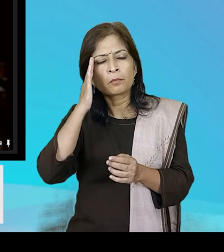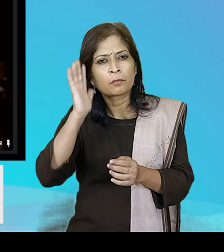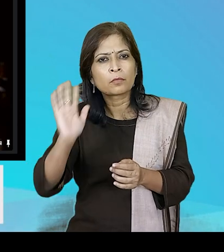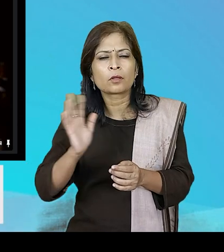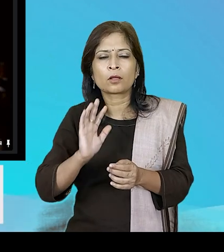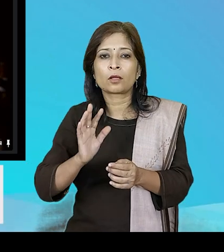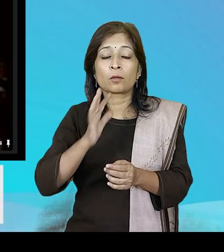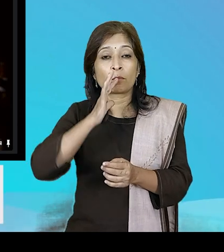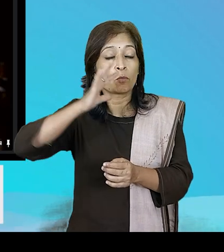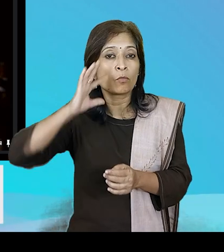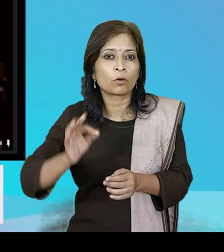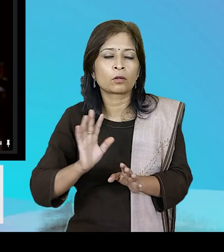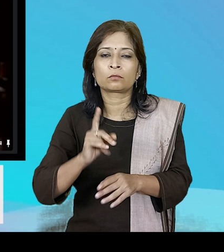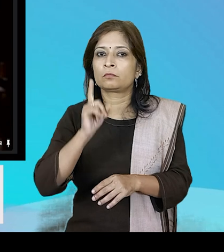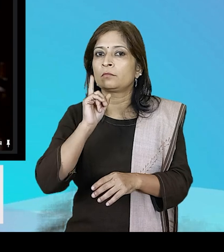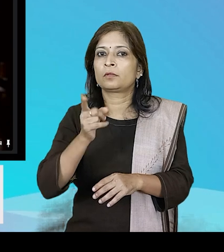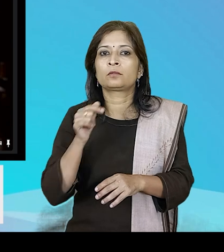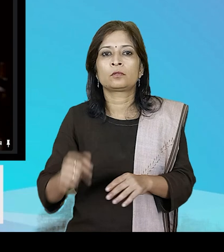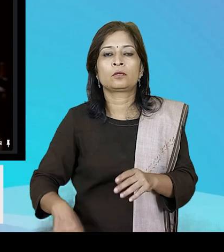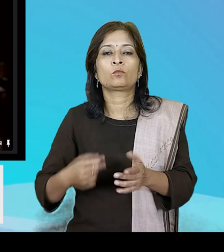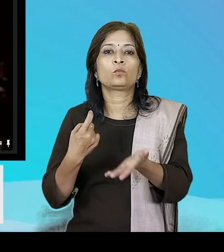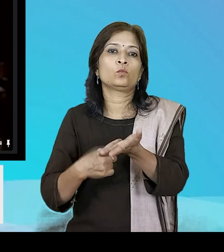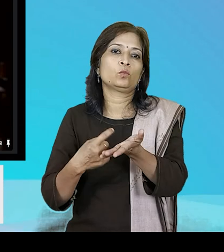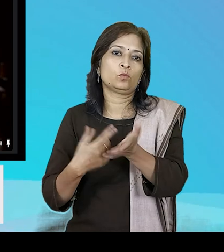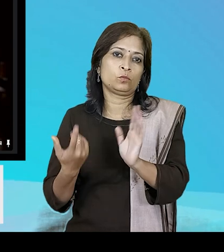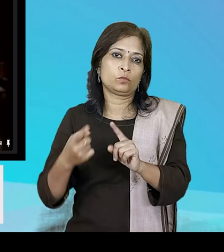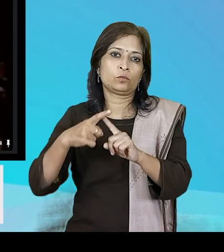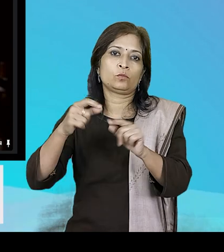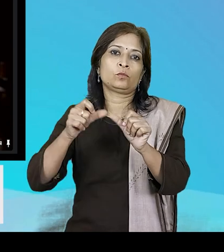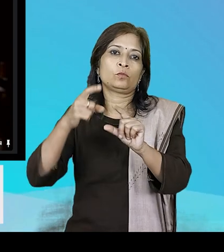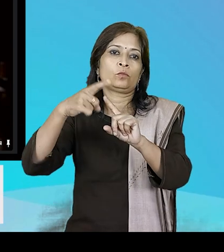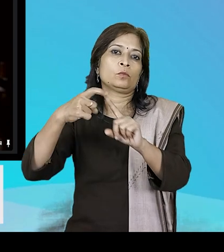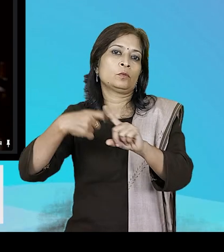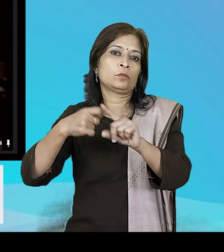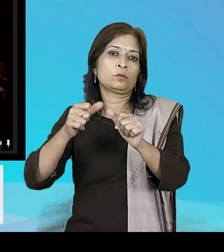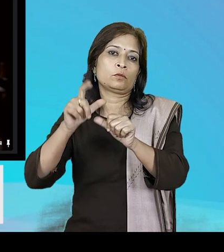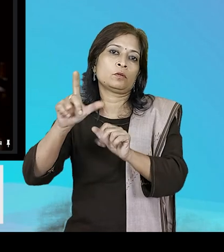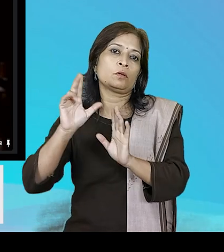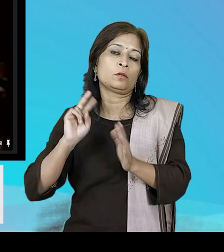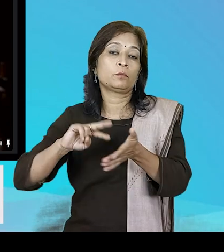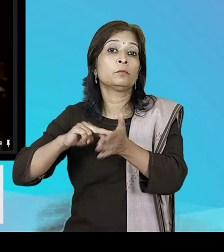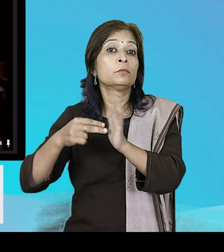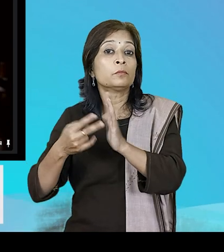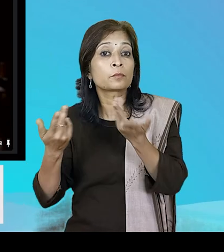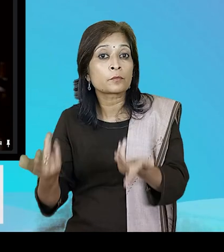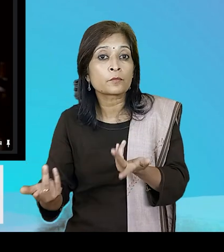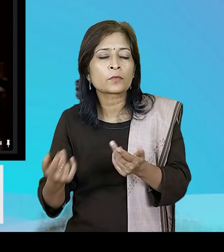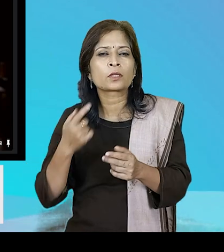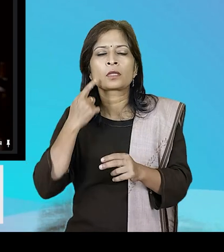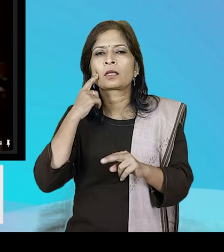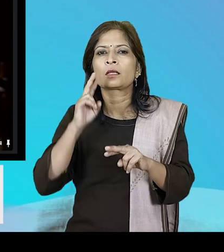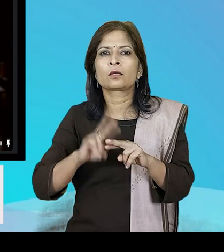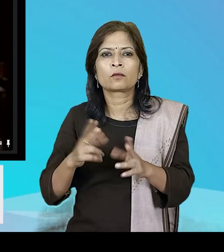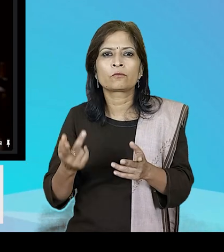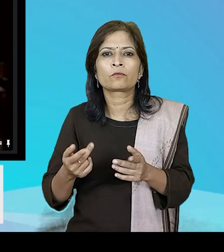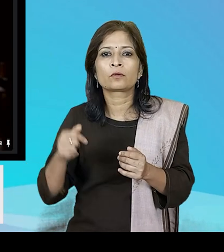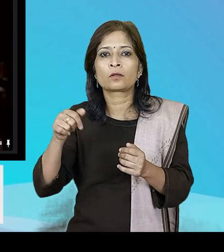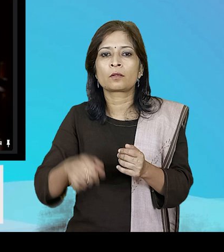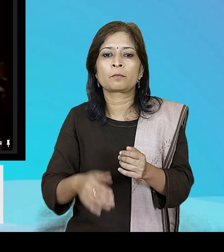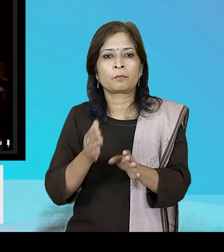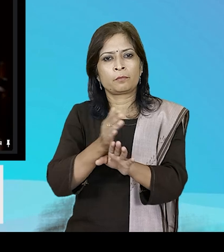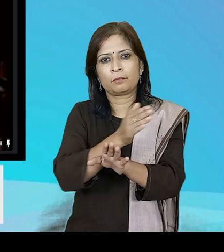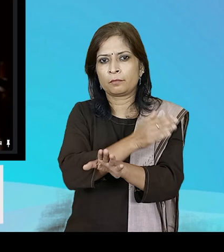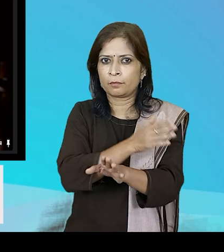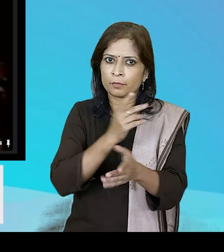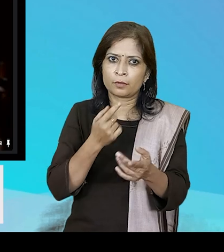emergency, but it is not eligible under Tatkal because we need to do our due diligence. What Tatkal means is usually